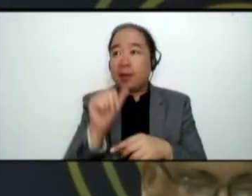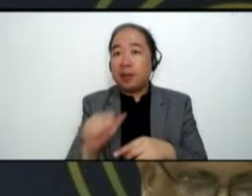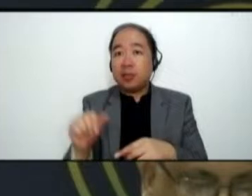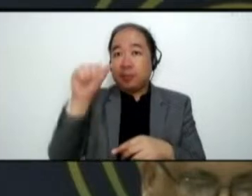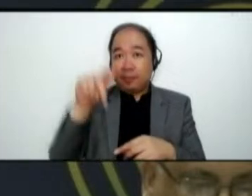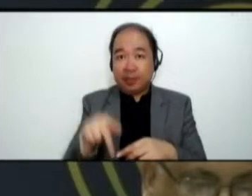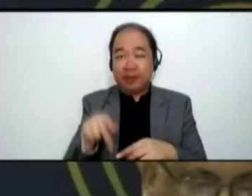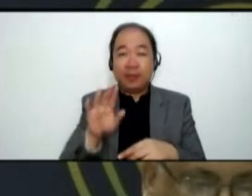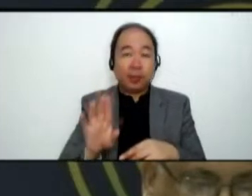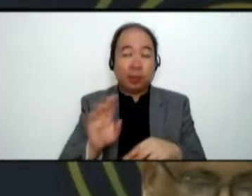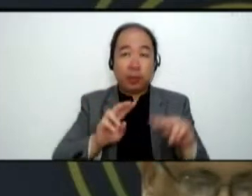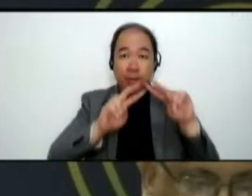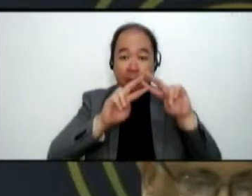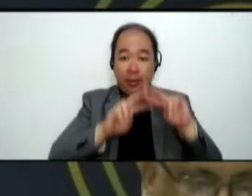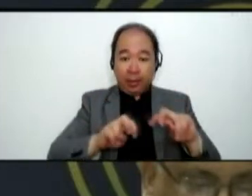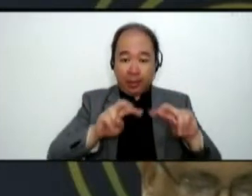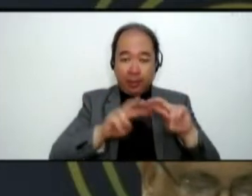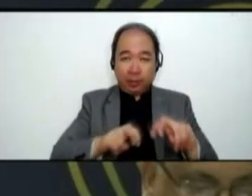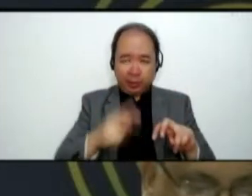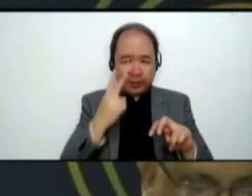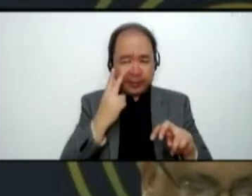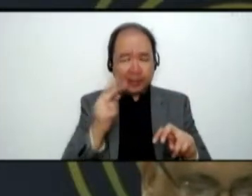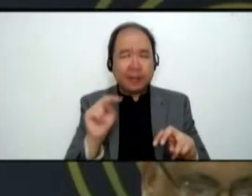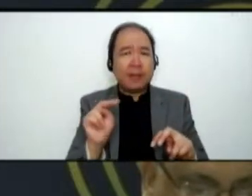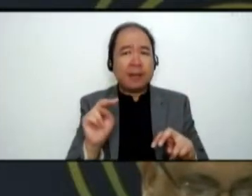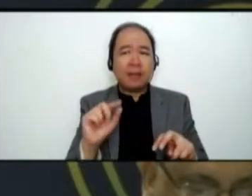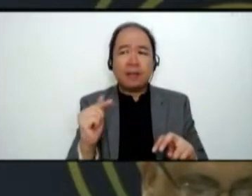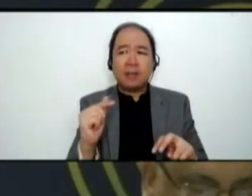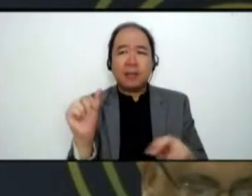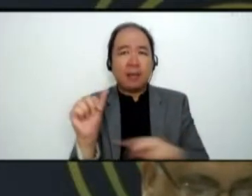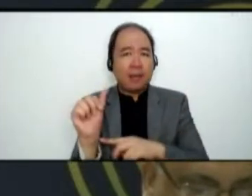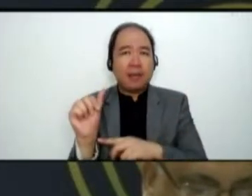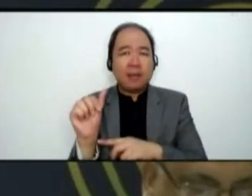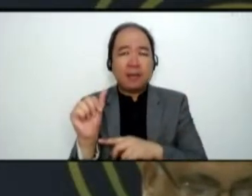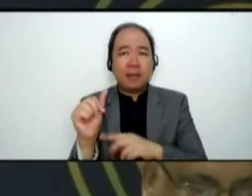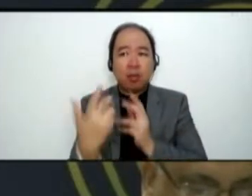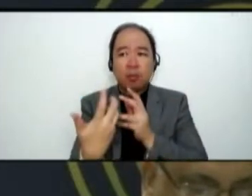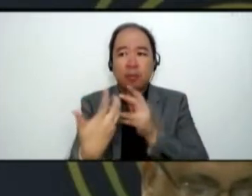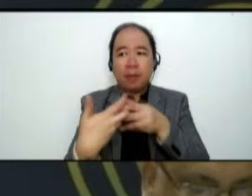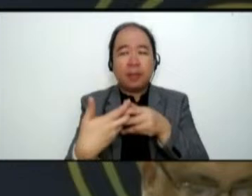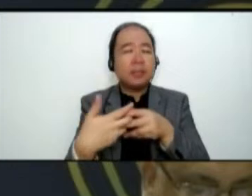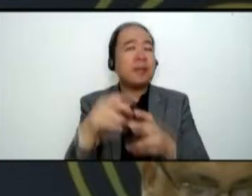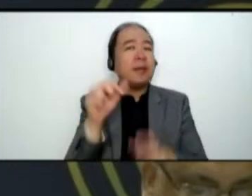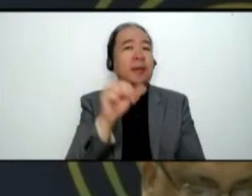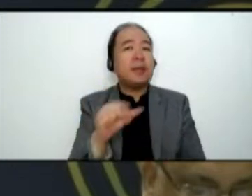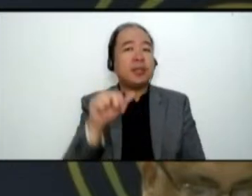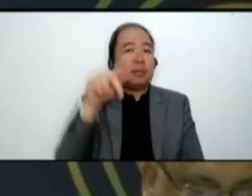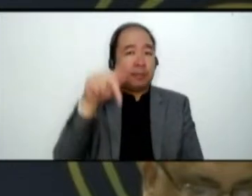that explore the uses of NTA in Asia Pacific region,